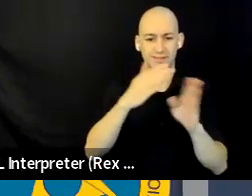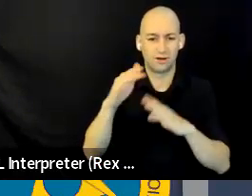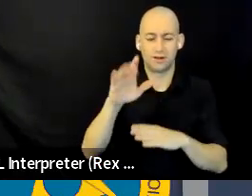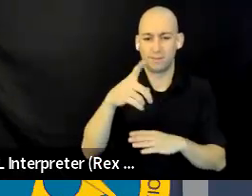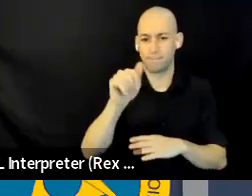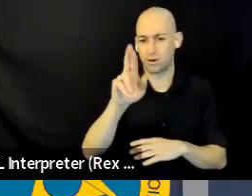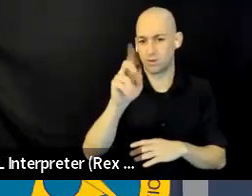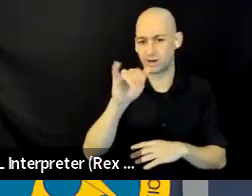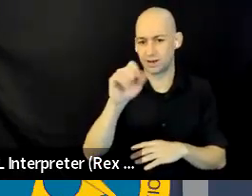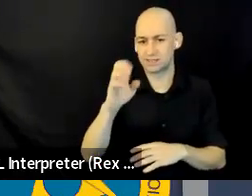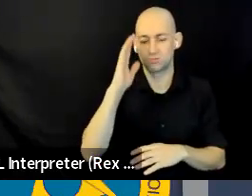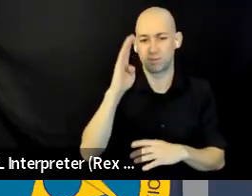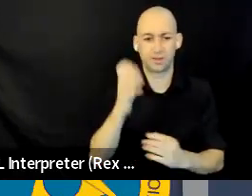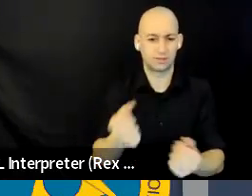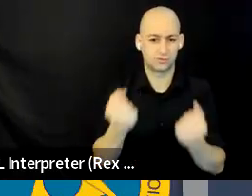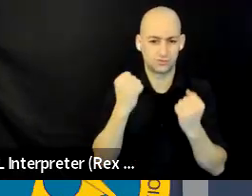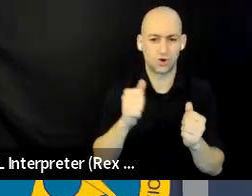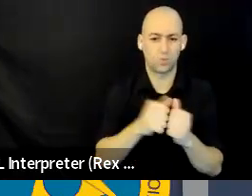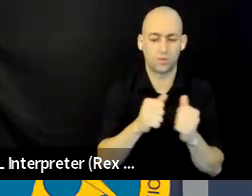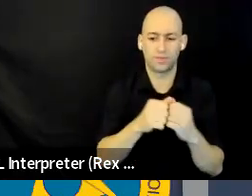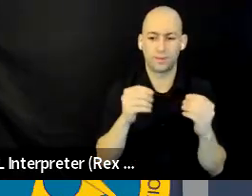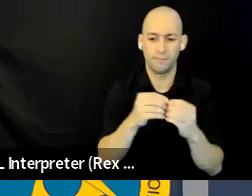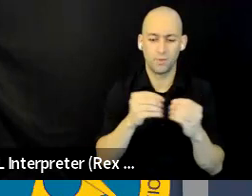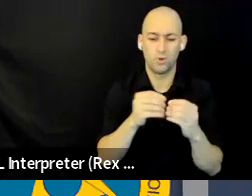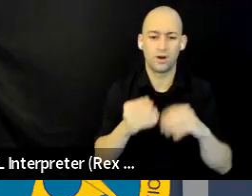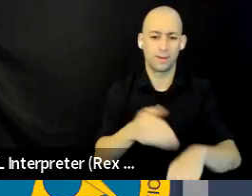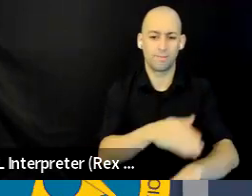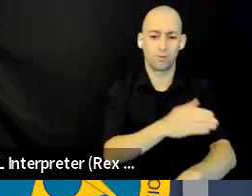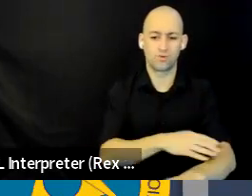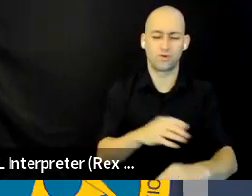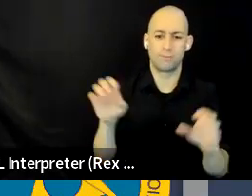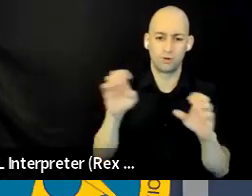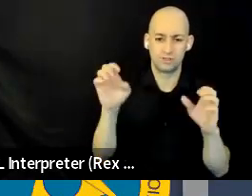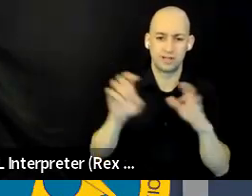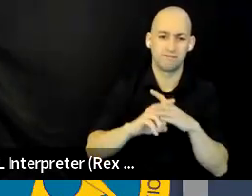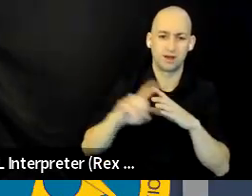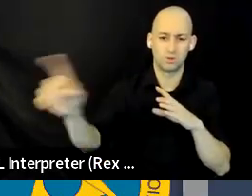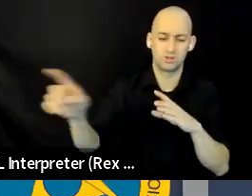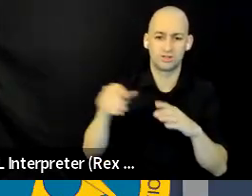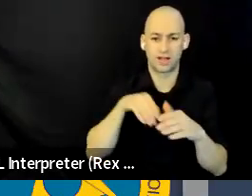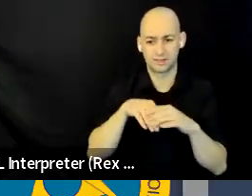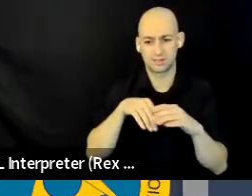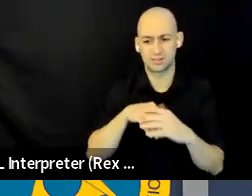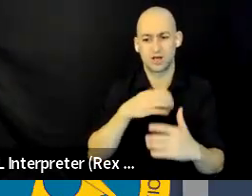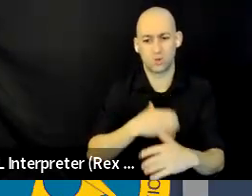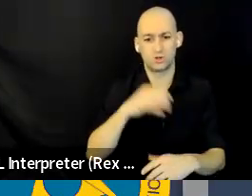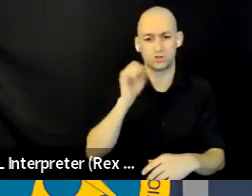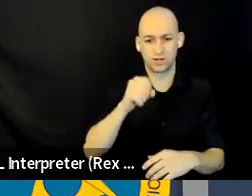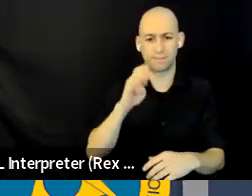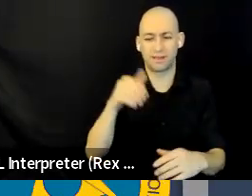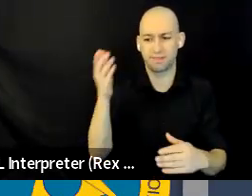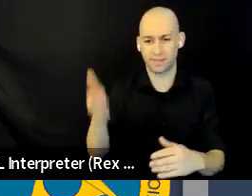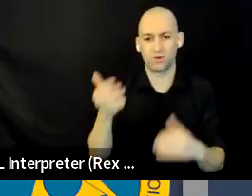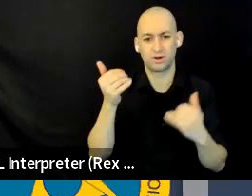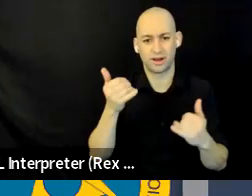will be resilient with significantly improved emergency evacuation access. I wish I could be there today to communicate that in person, but I